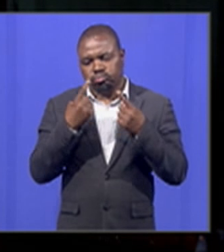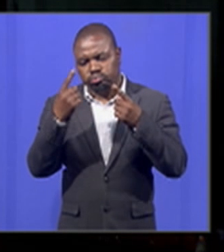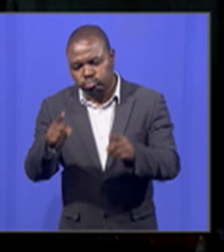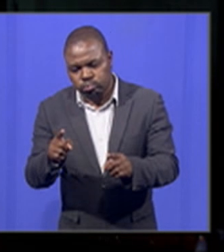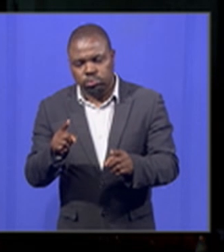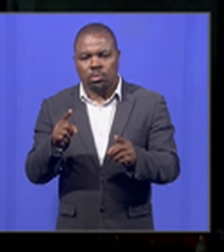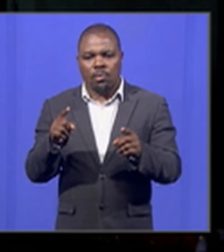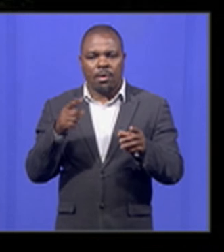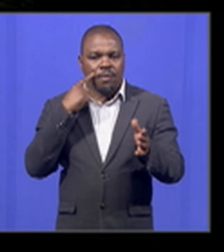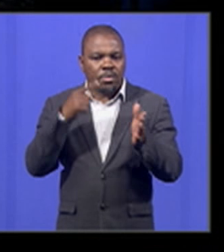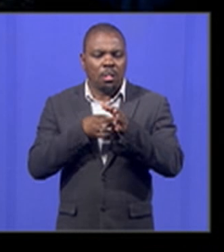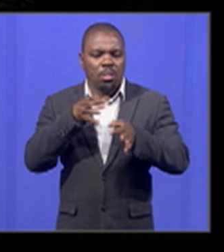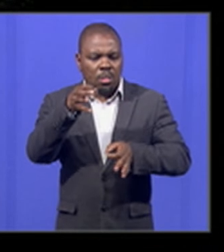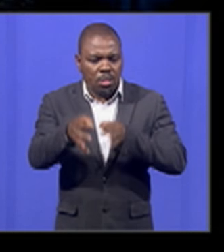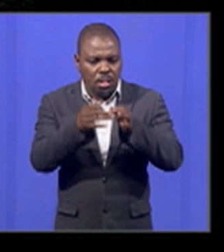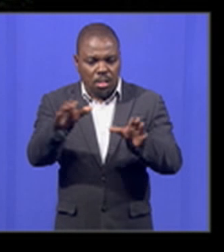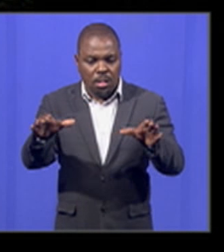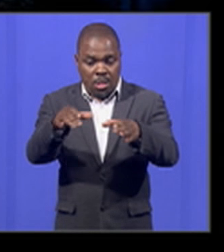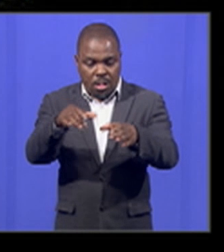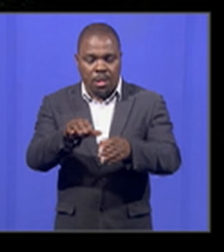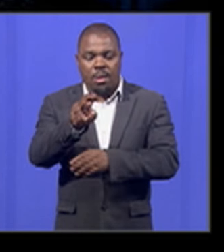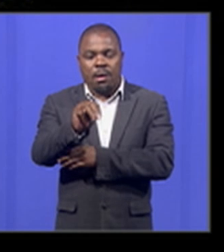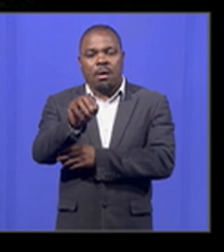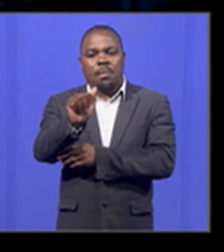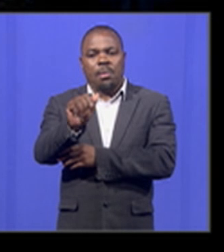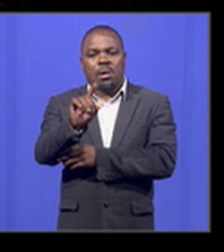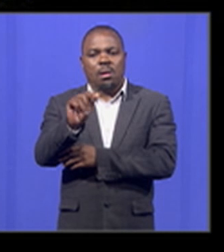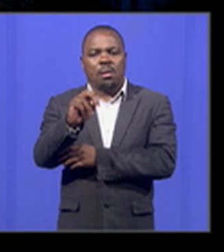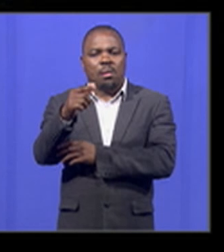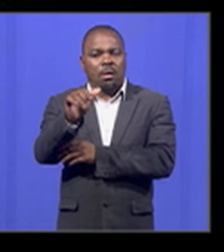fully cooperate with the Madlanga Commission. And